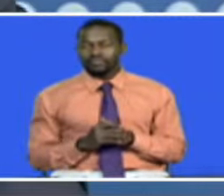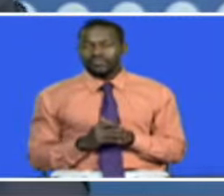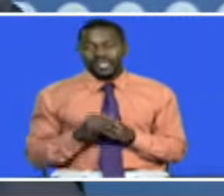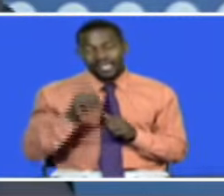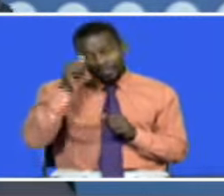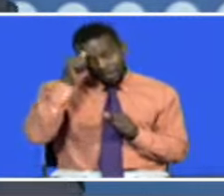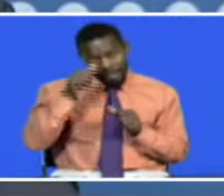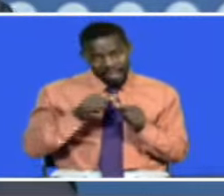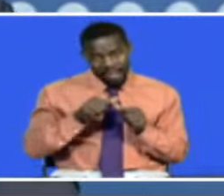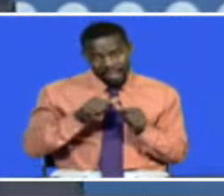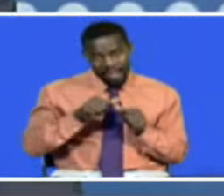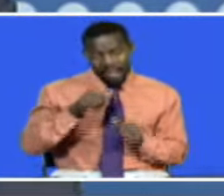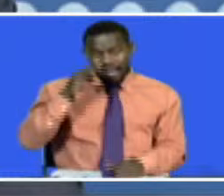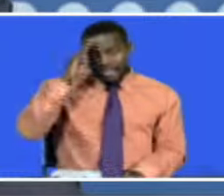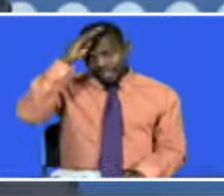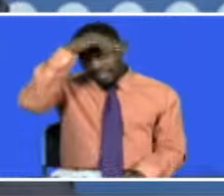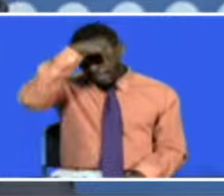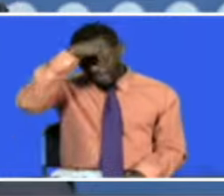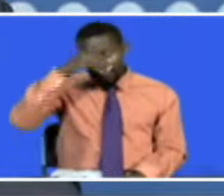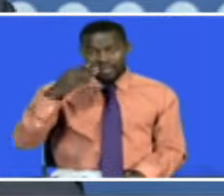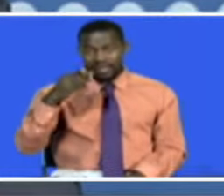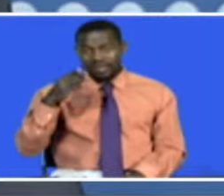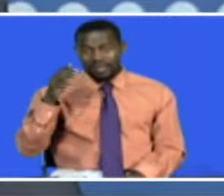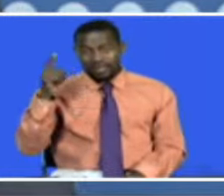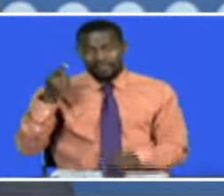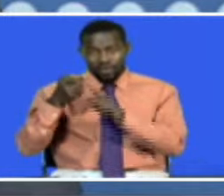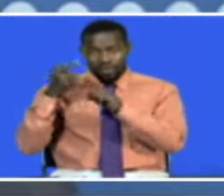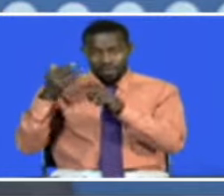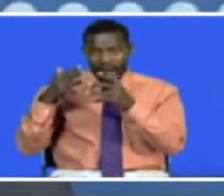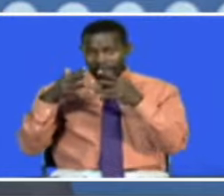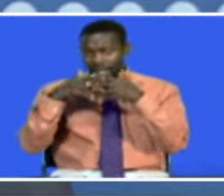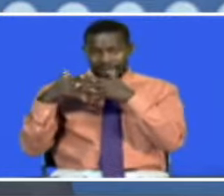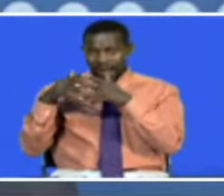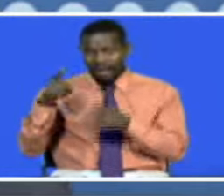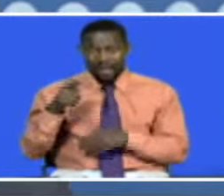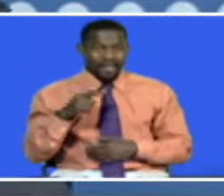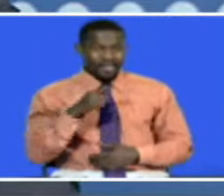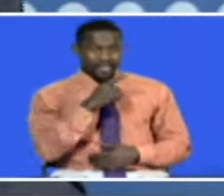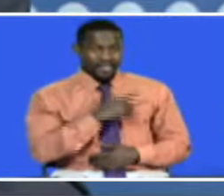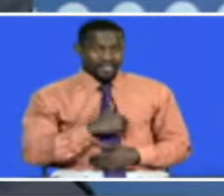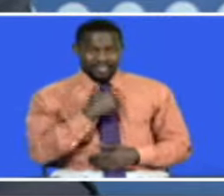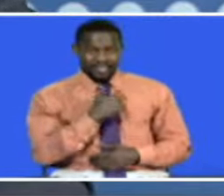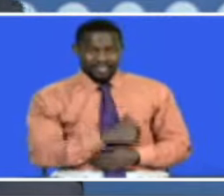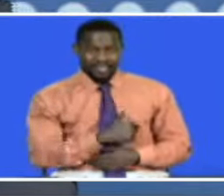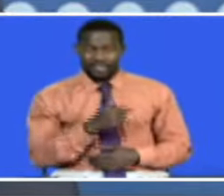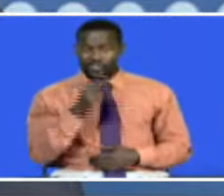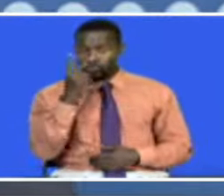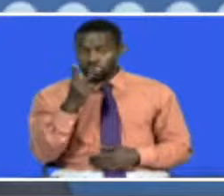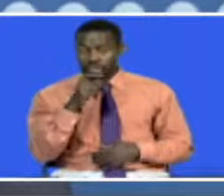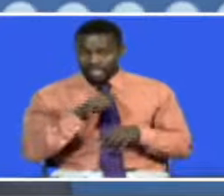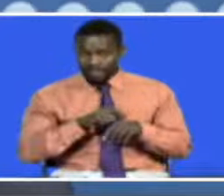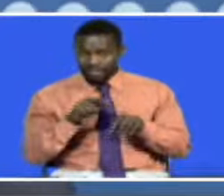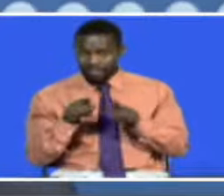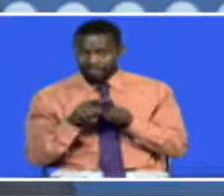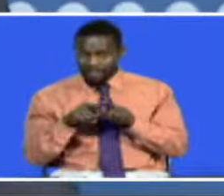Donald Trump was guilty as sin twice and was impeached